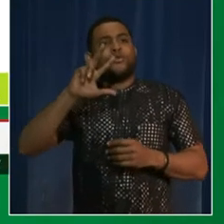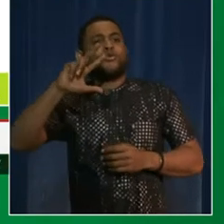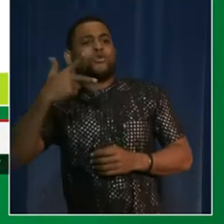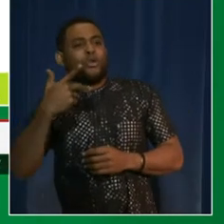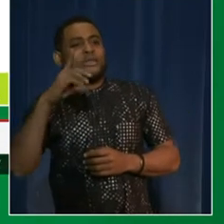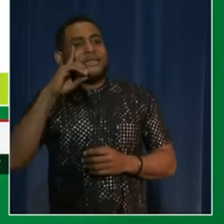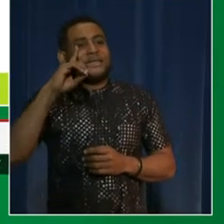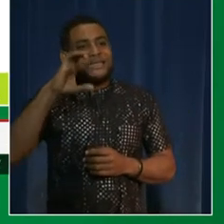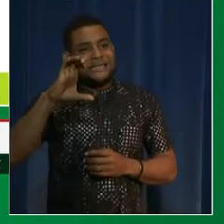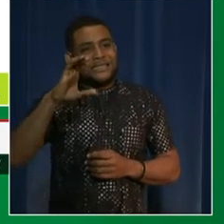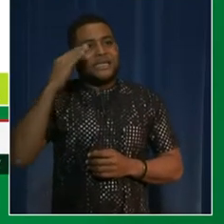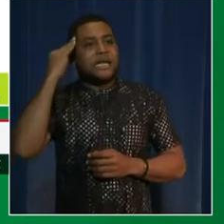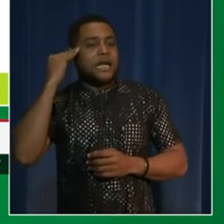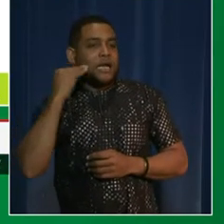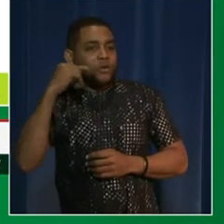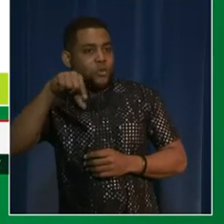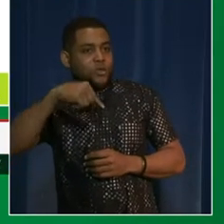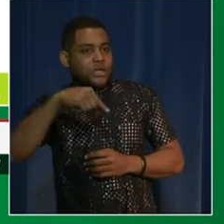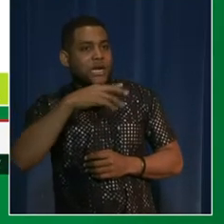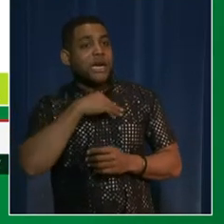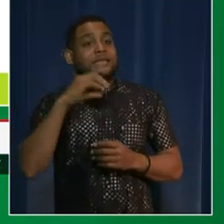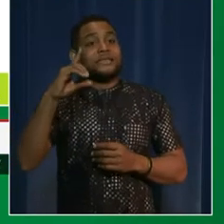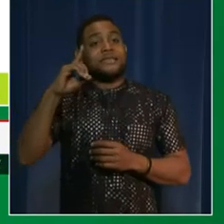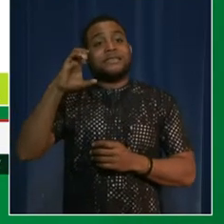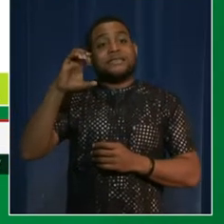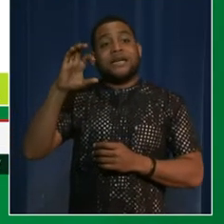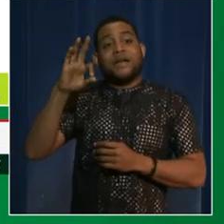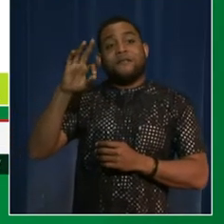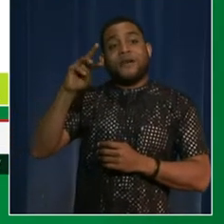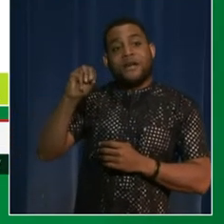and DC FEMS Engine 9.